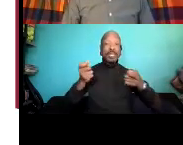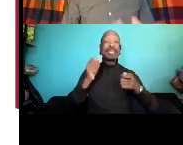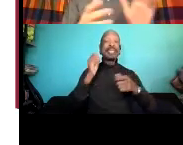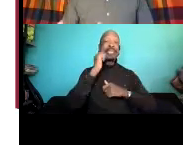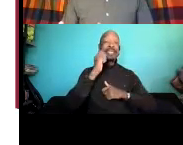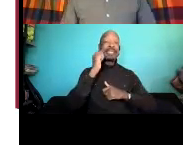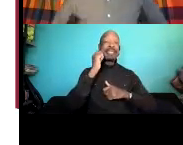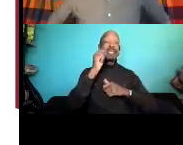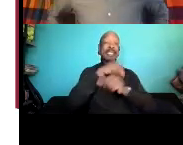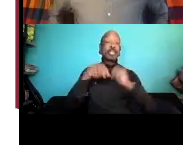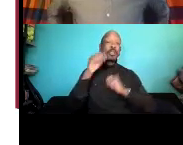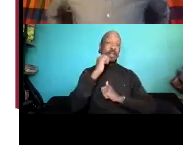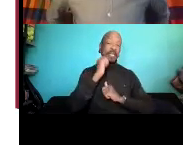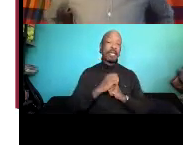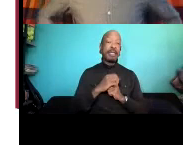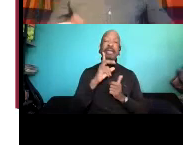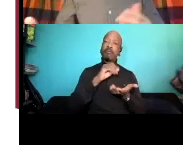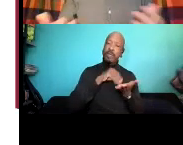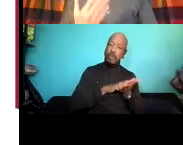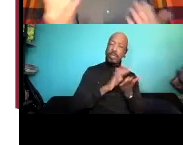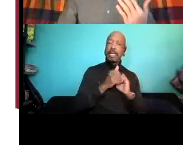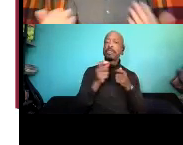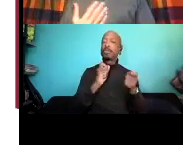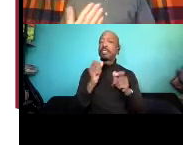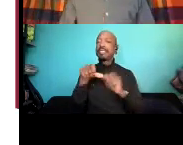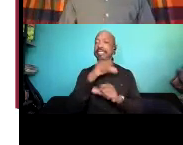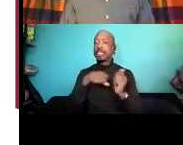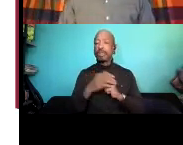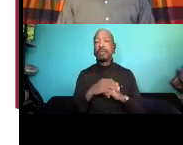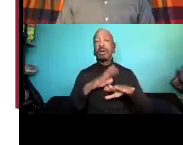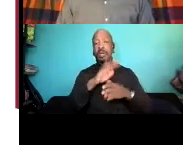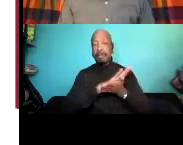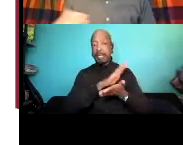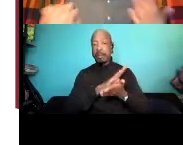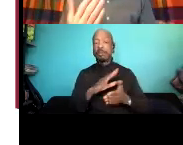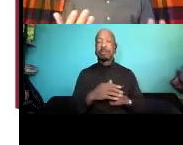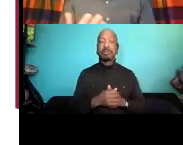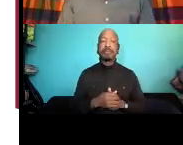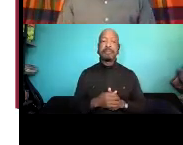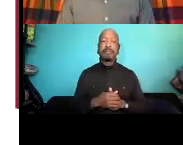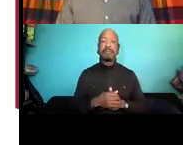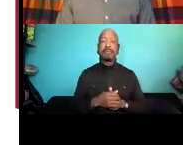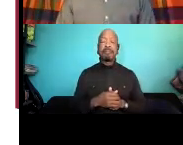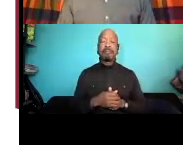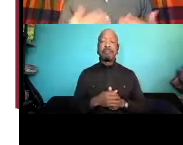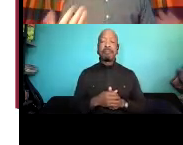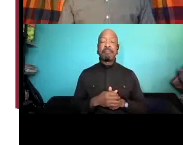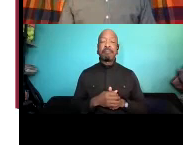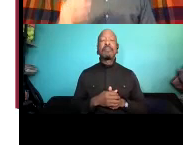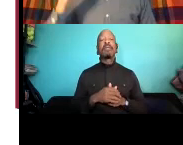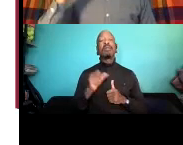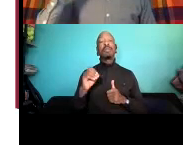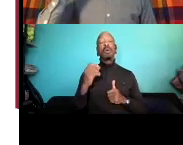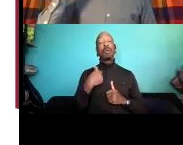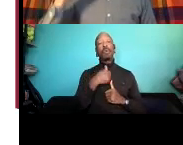basis and recording how you're going to treat each other also on paper. So you have both of those things line up. And so when we're